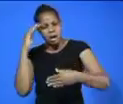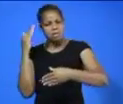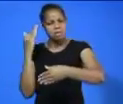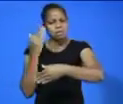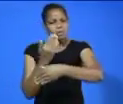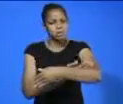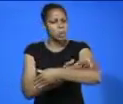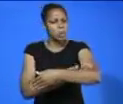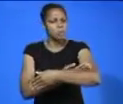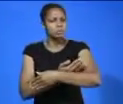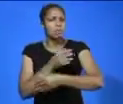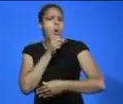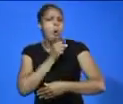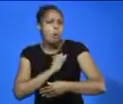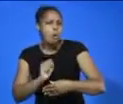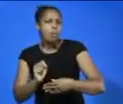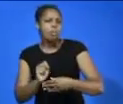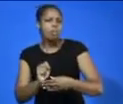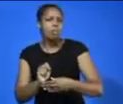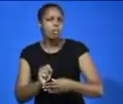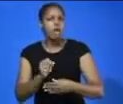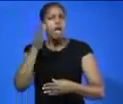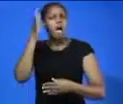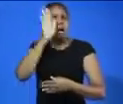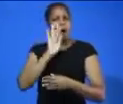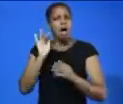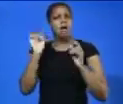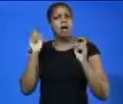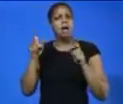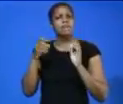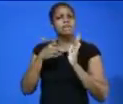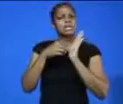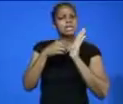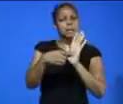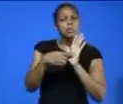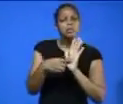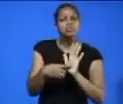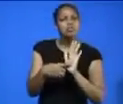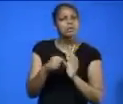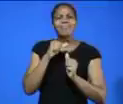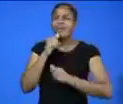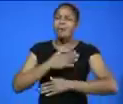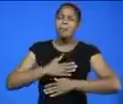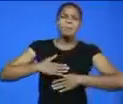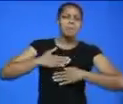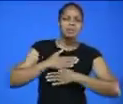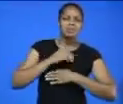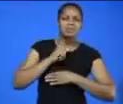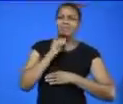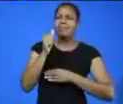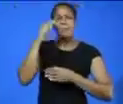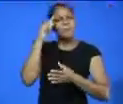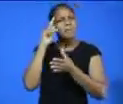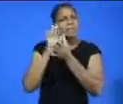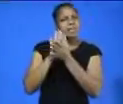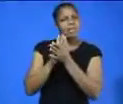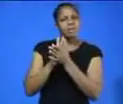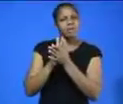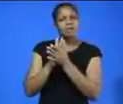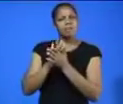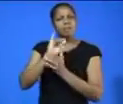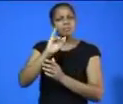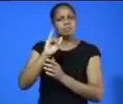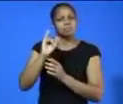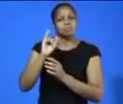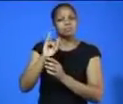Ah, God had to demonstrate his displeasure at the unbelief of John the